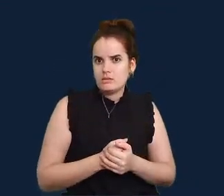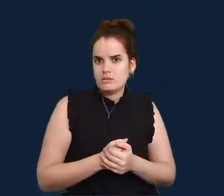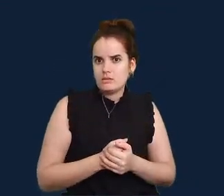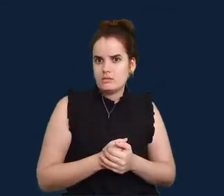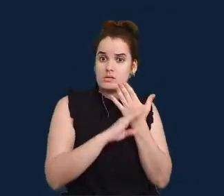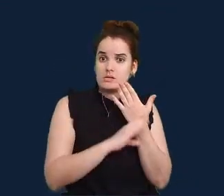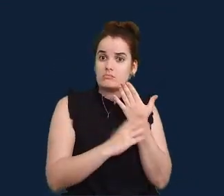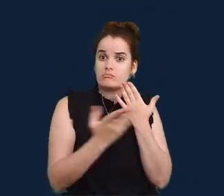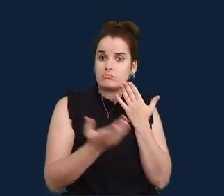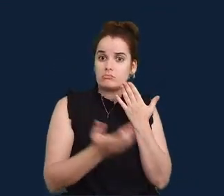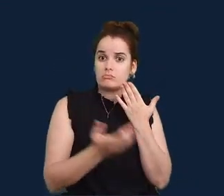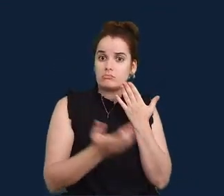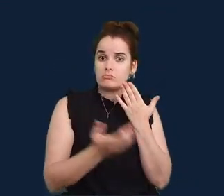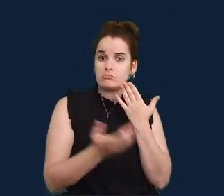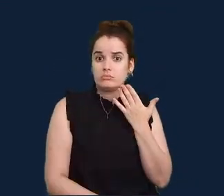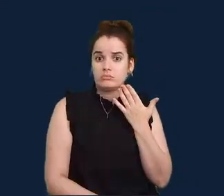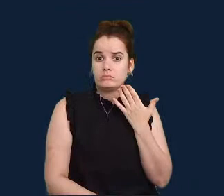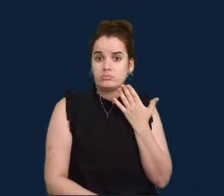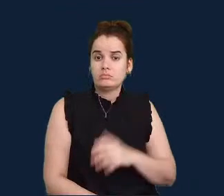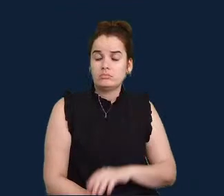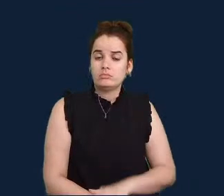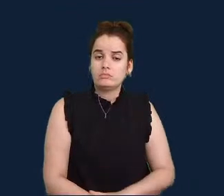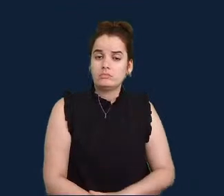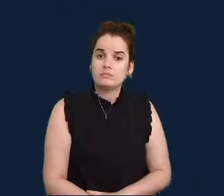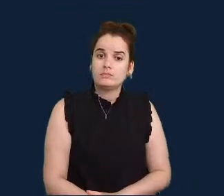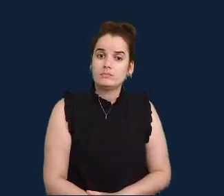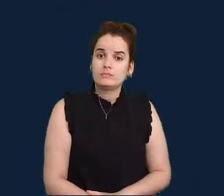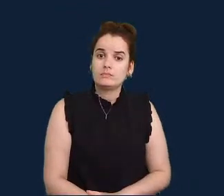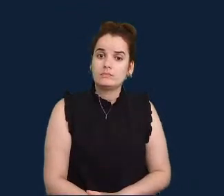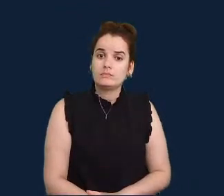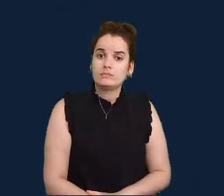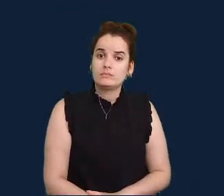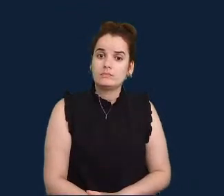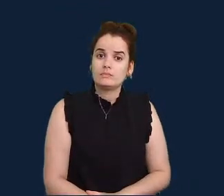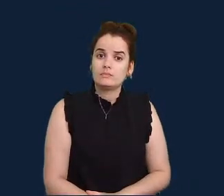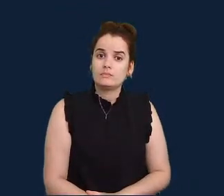Sarah Time, who I mentioned, is a great resource. They have